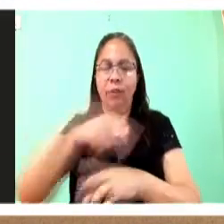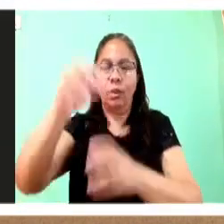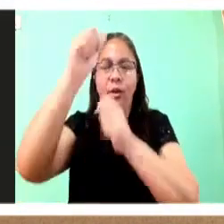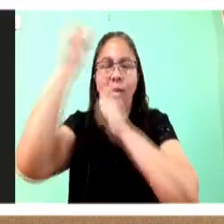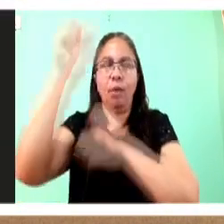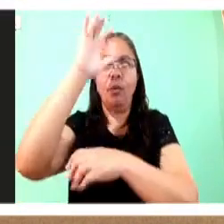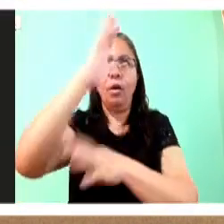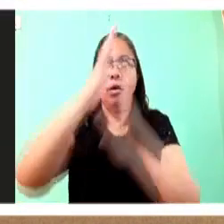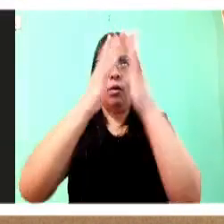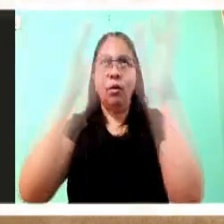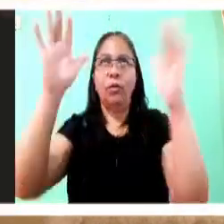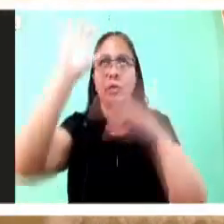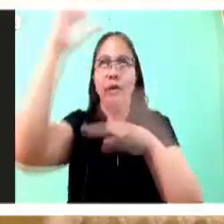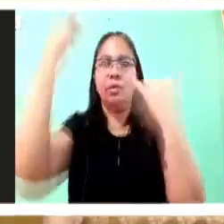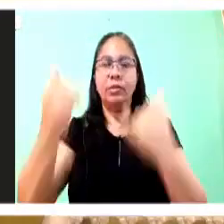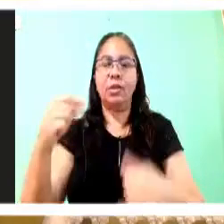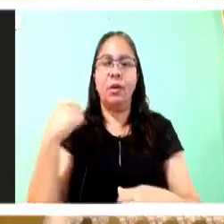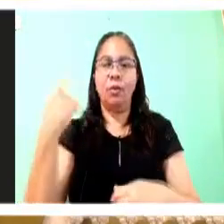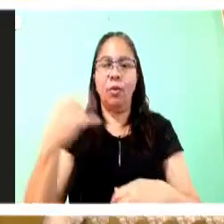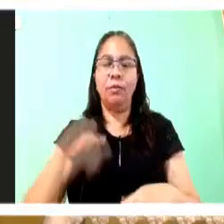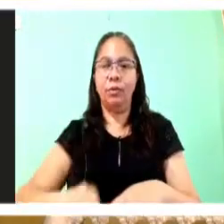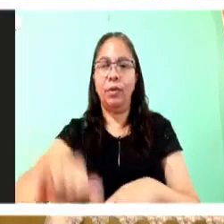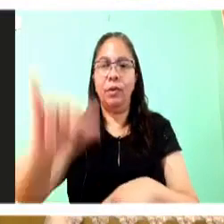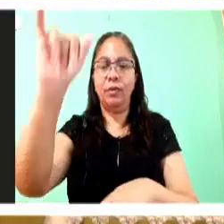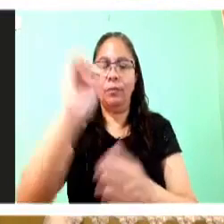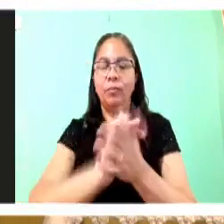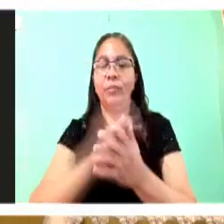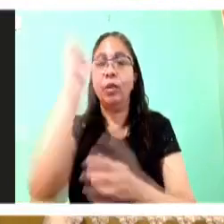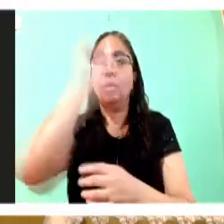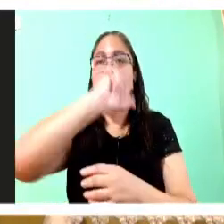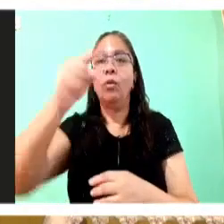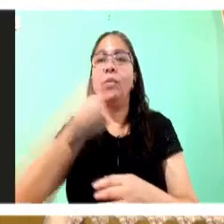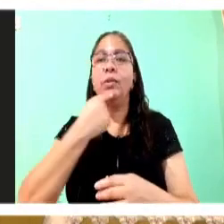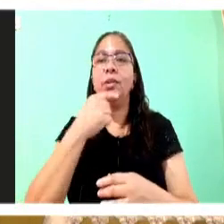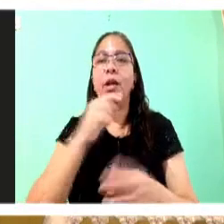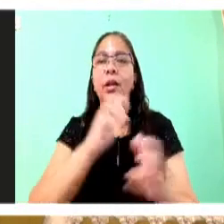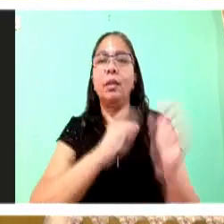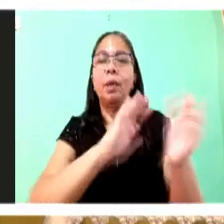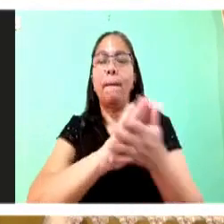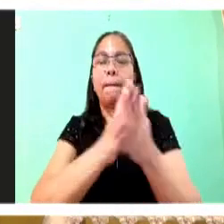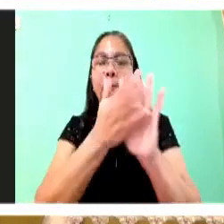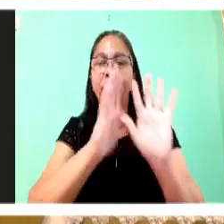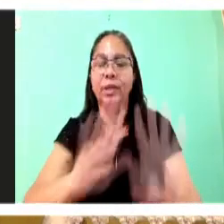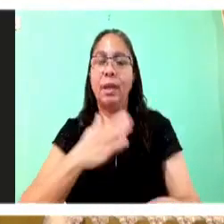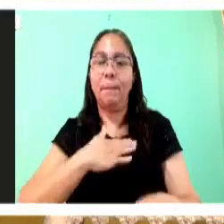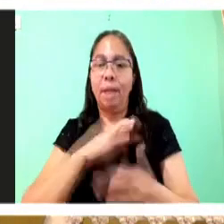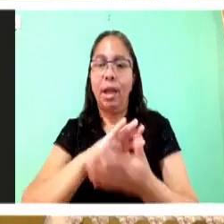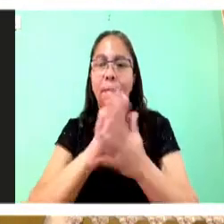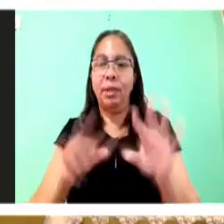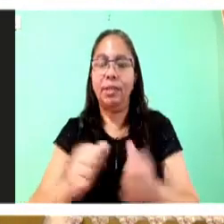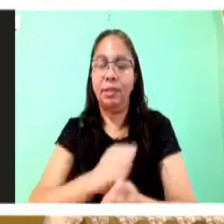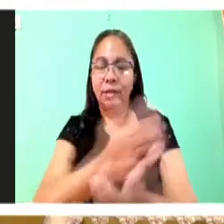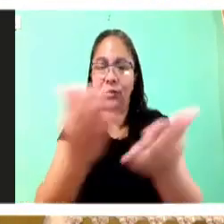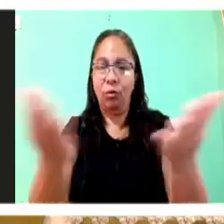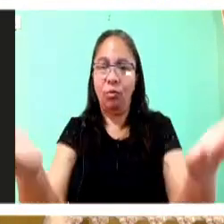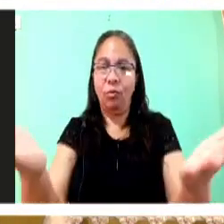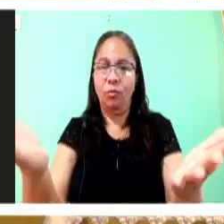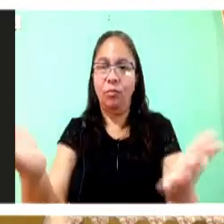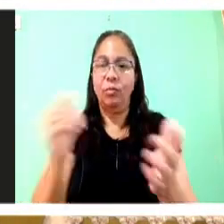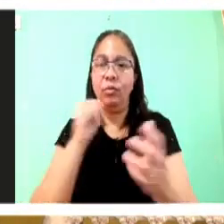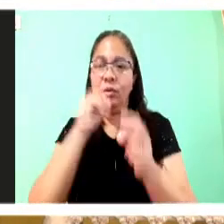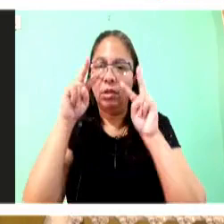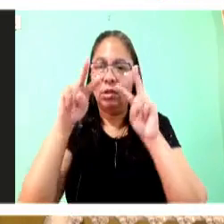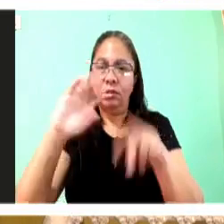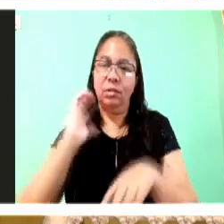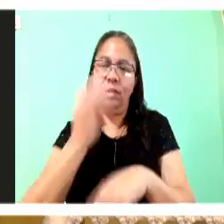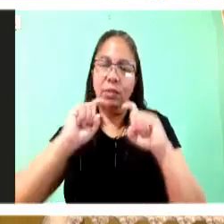yours, now and forever. Lord, you said to your apostles, "Peace I leave you, my peace I give you. Look not on our sins,